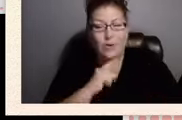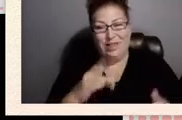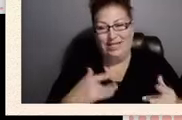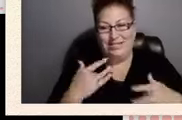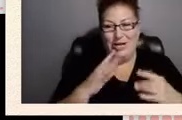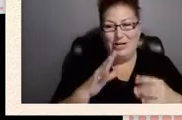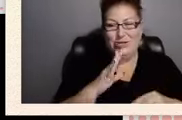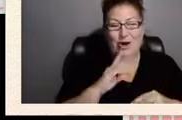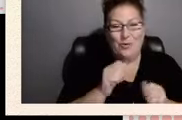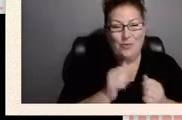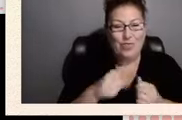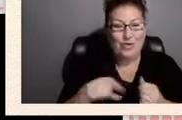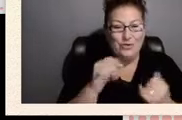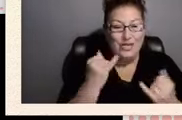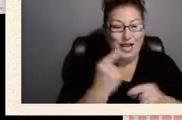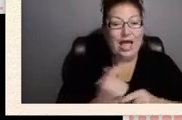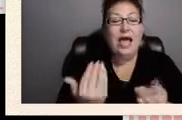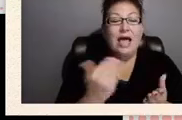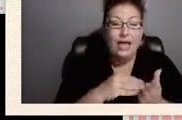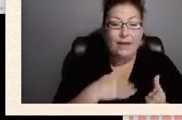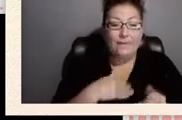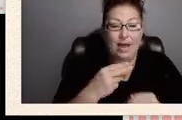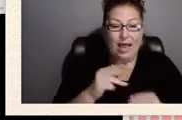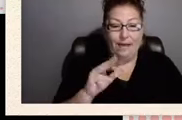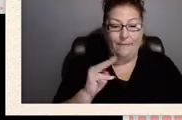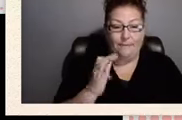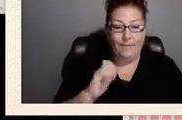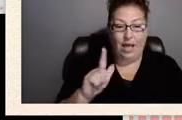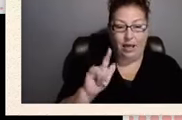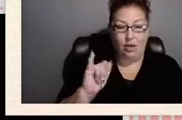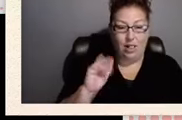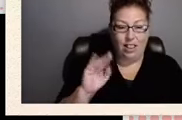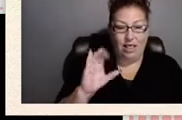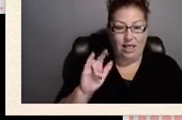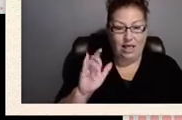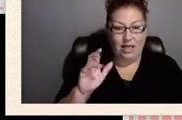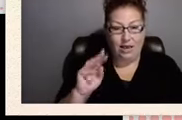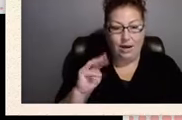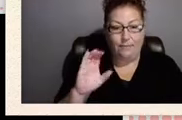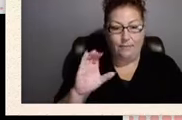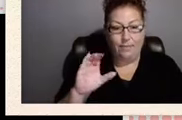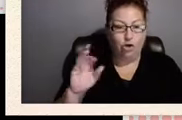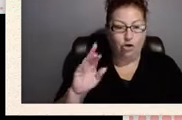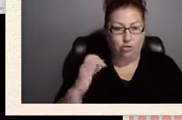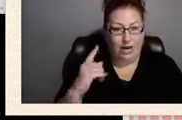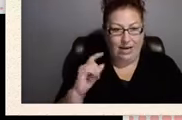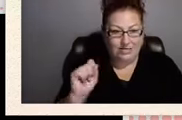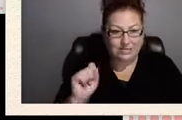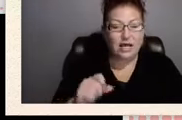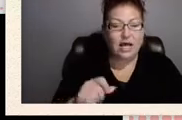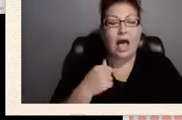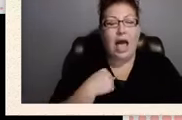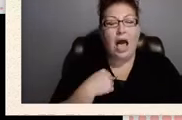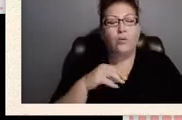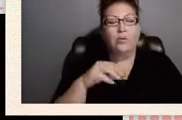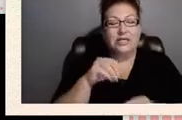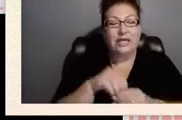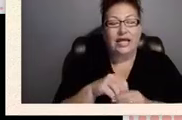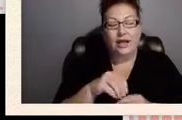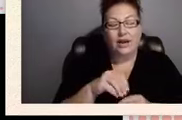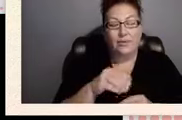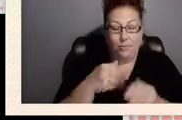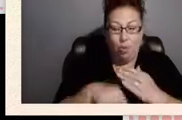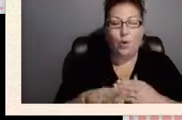So, again, my name is Michael Lincoln McCrate. I was born in Indianapolis, Indiana, with my